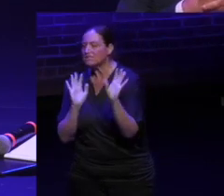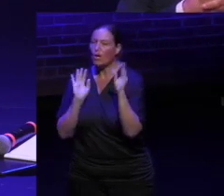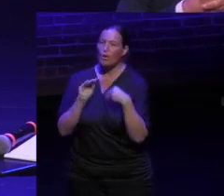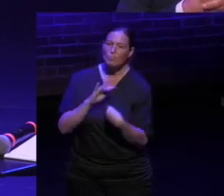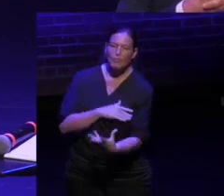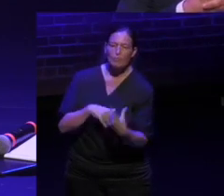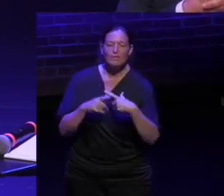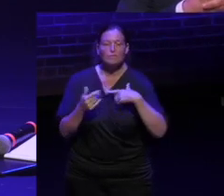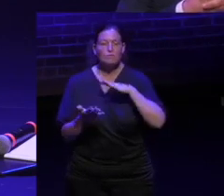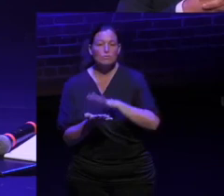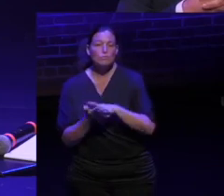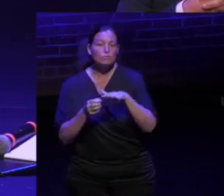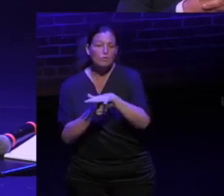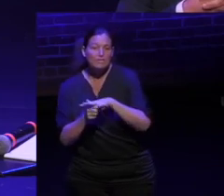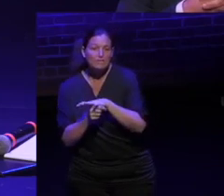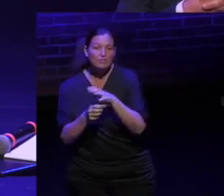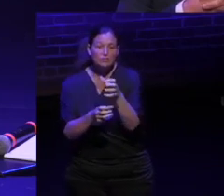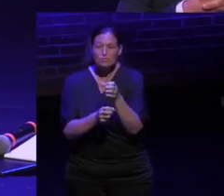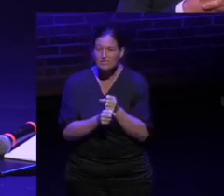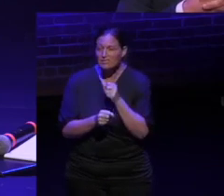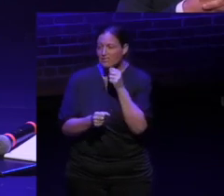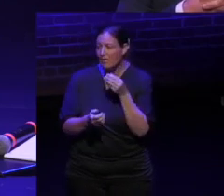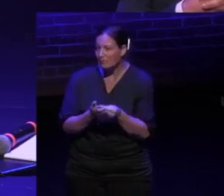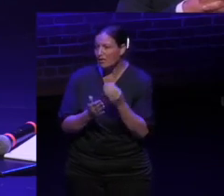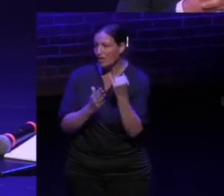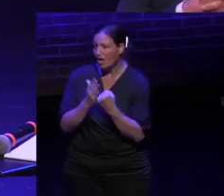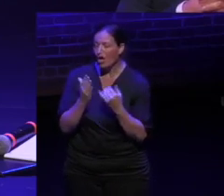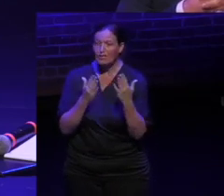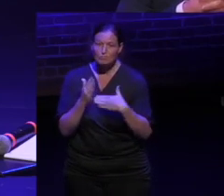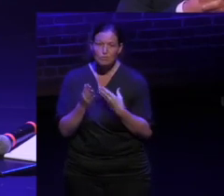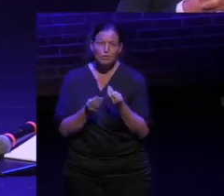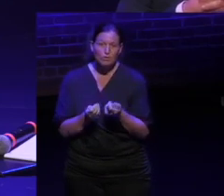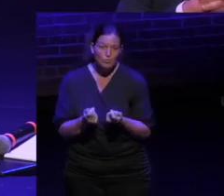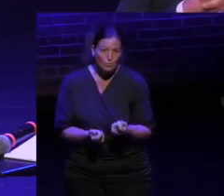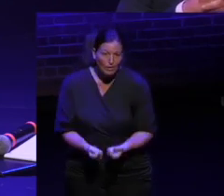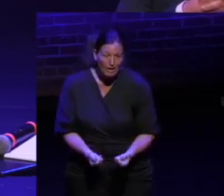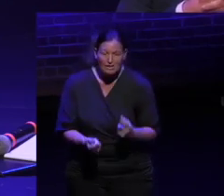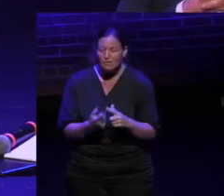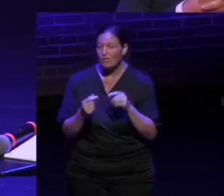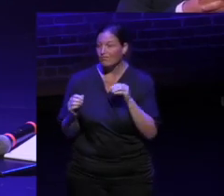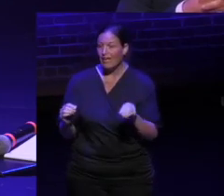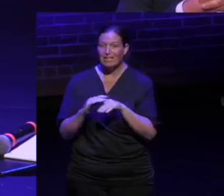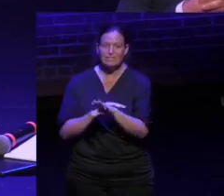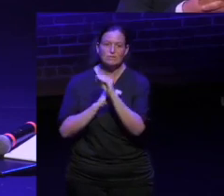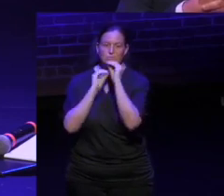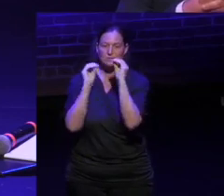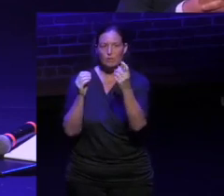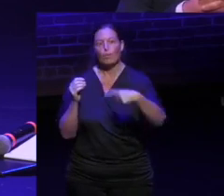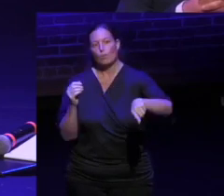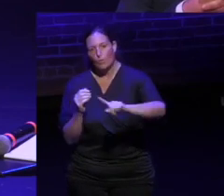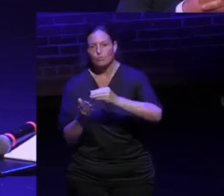way, if you're in a school district under receivership, arts and music goes away. You don't even have access to that at all. And these are the students who